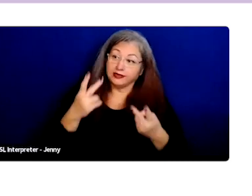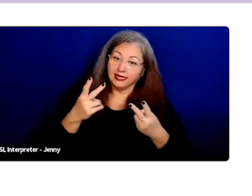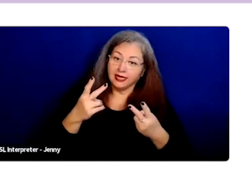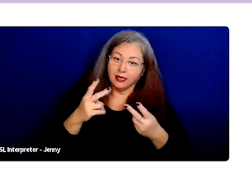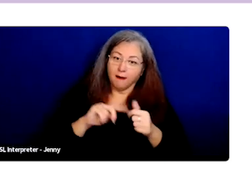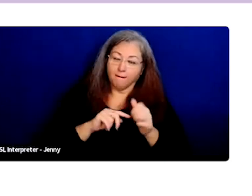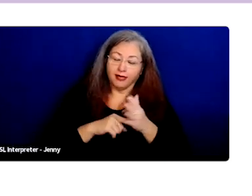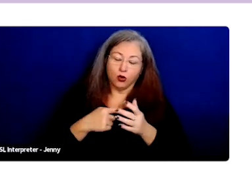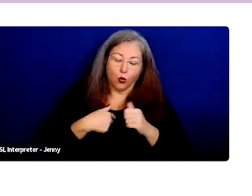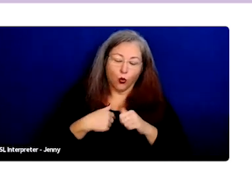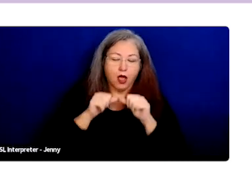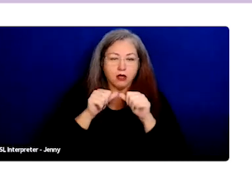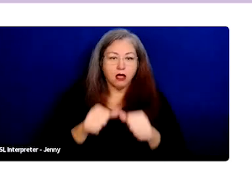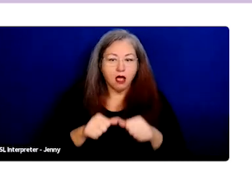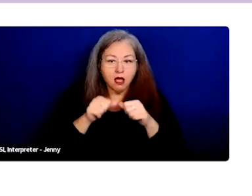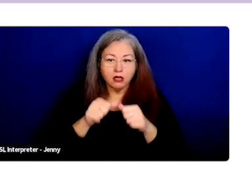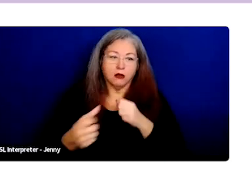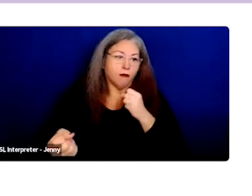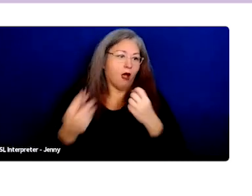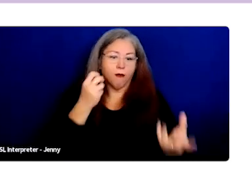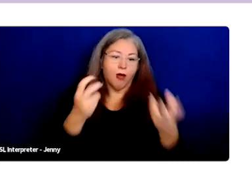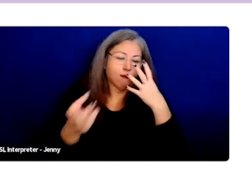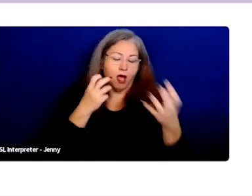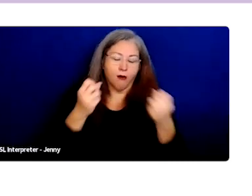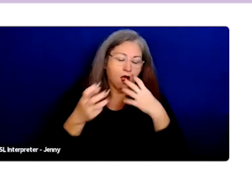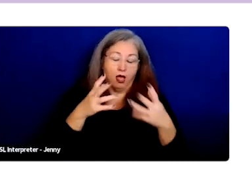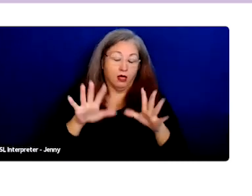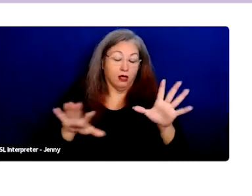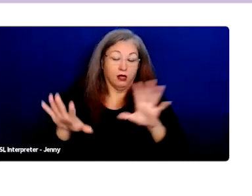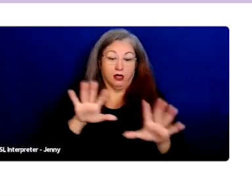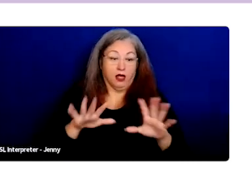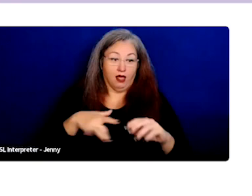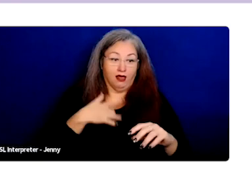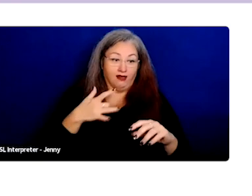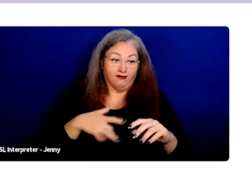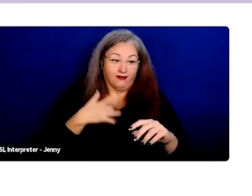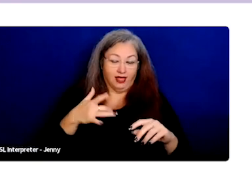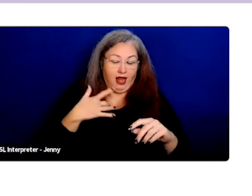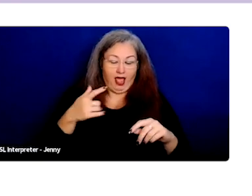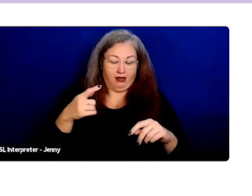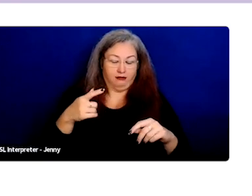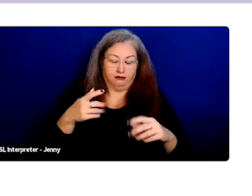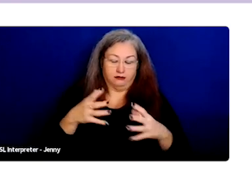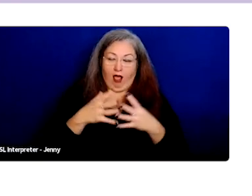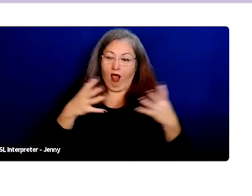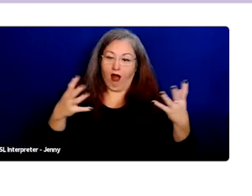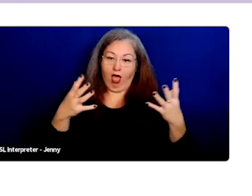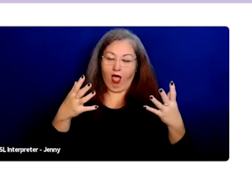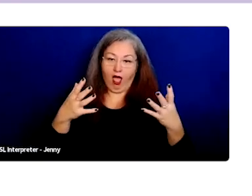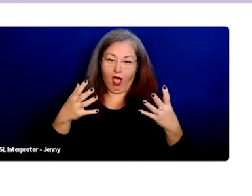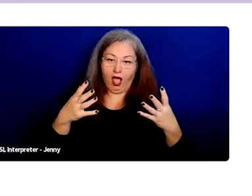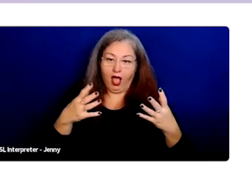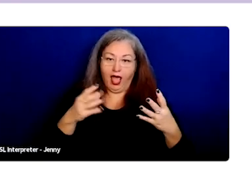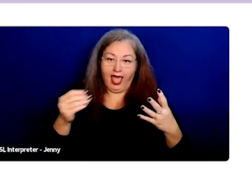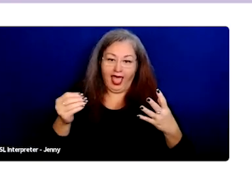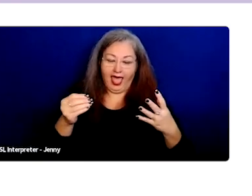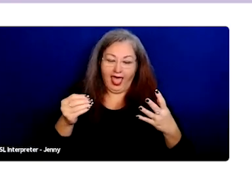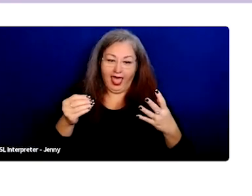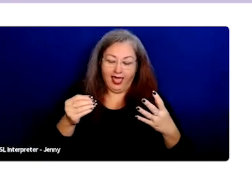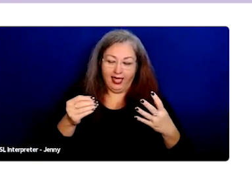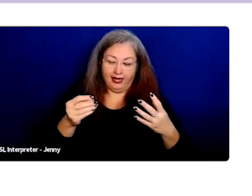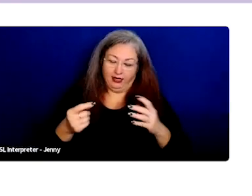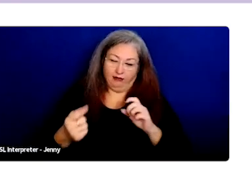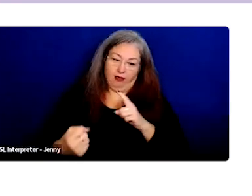constant inundation is really, really like a lot. And it's a lot in a really profound